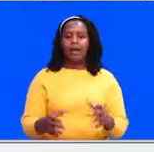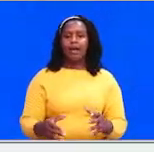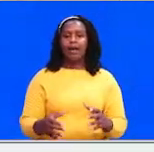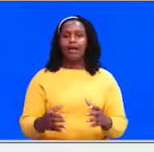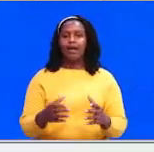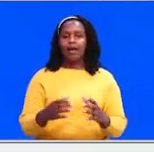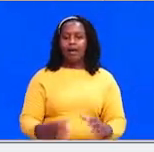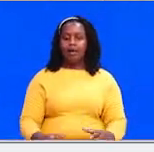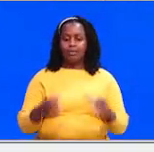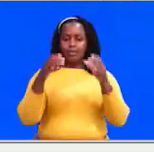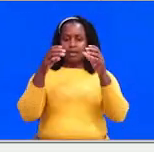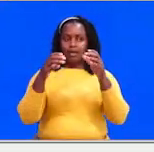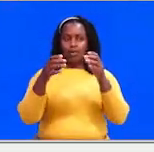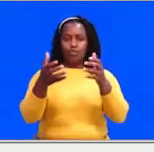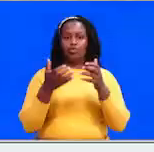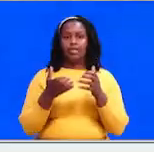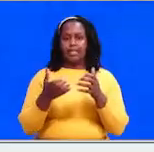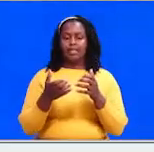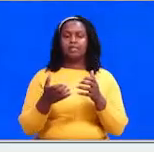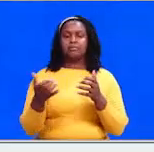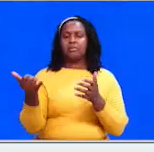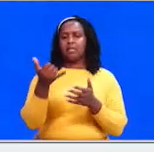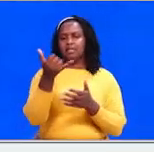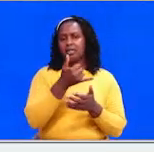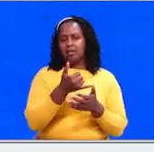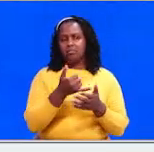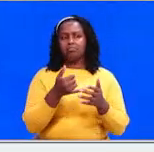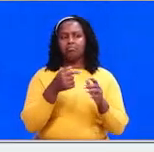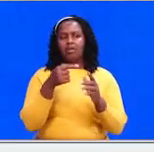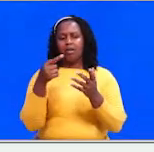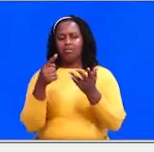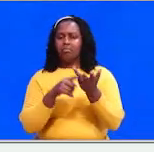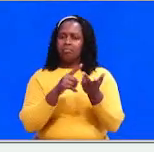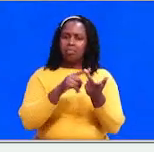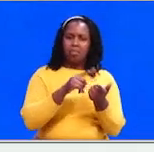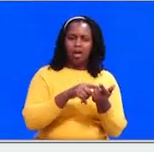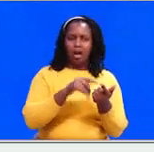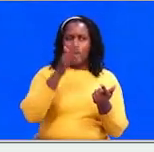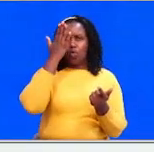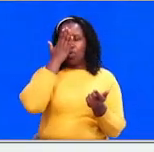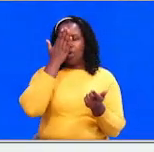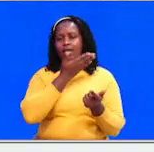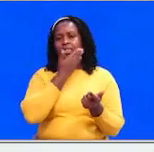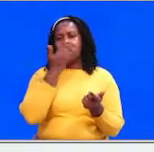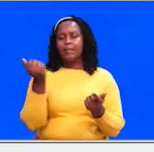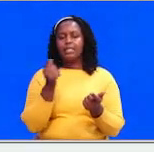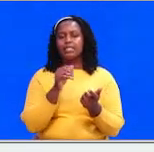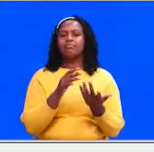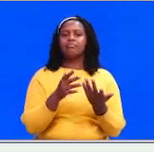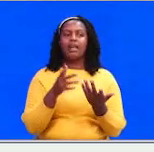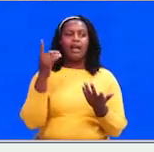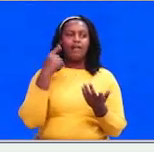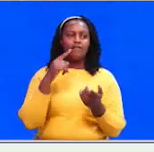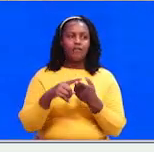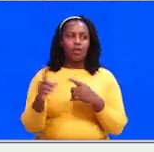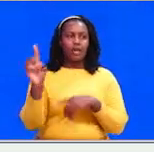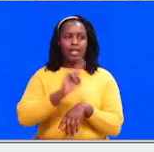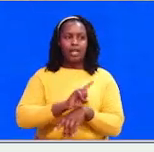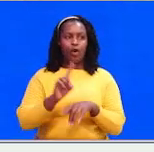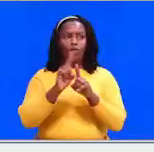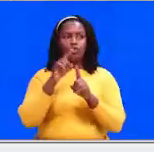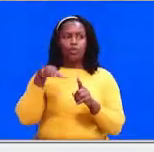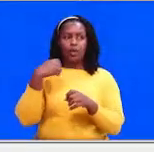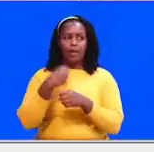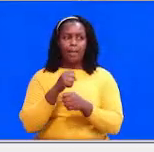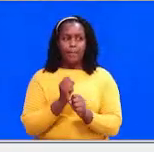build, we'll do the designs, we'll do the calculations, and come up with the best capacity per day. And we always design the systems based on